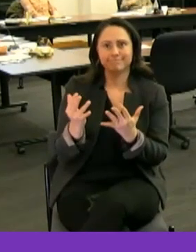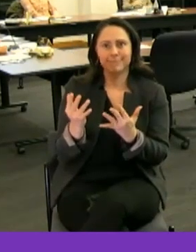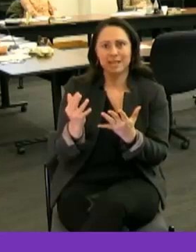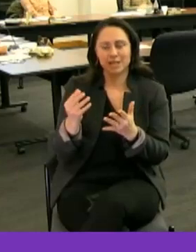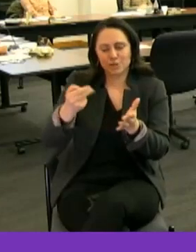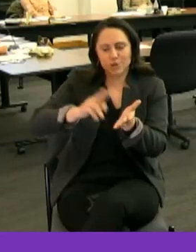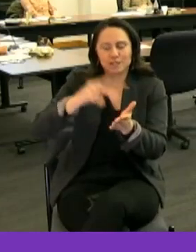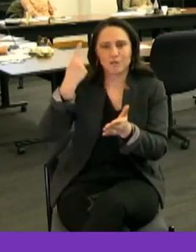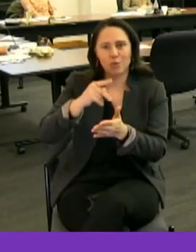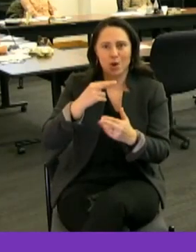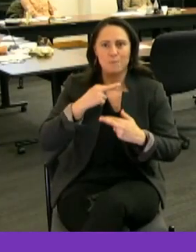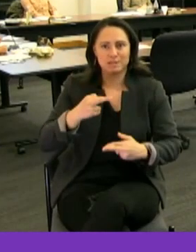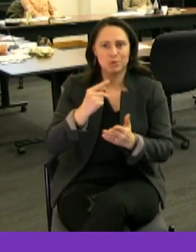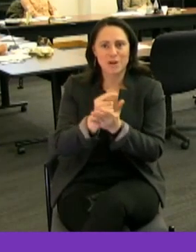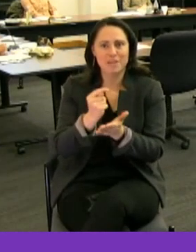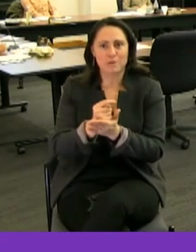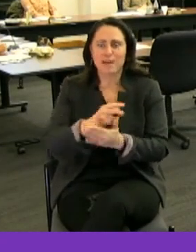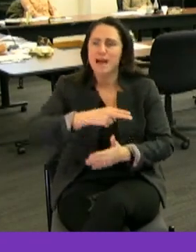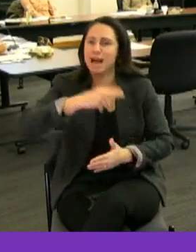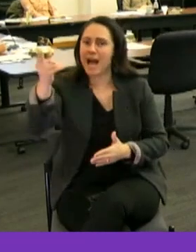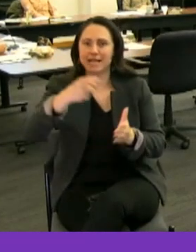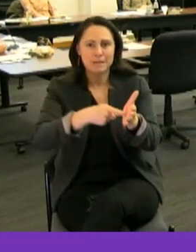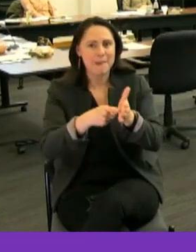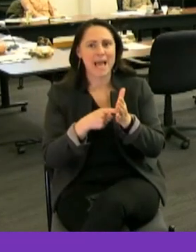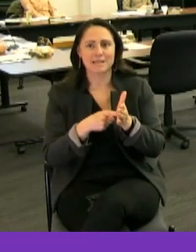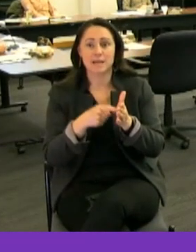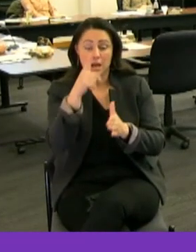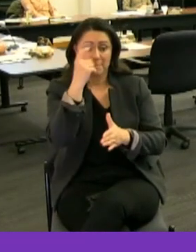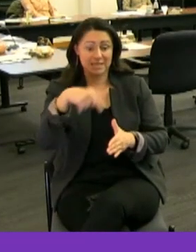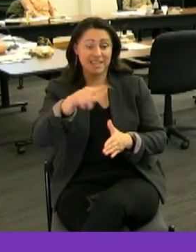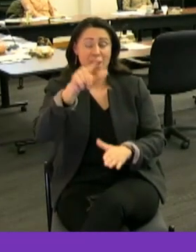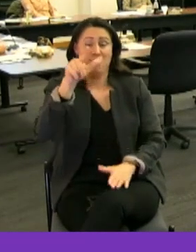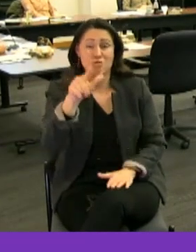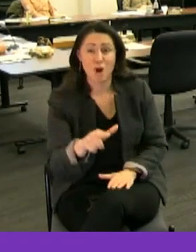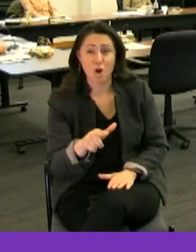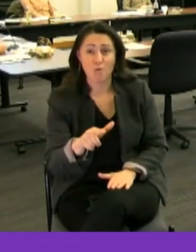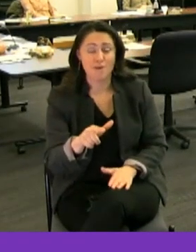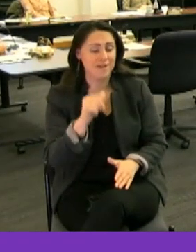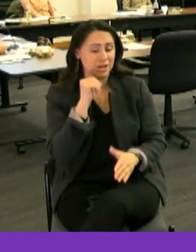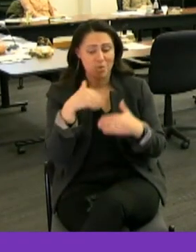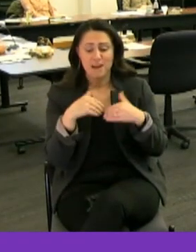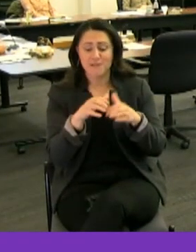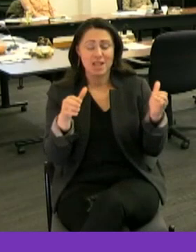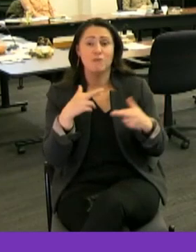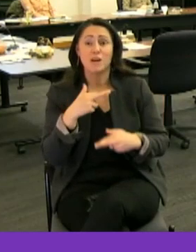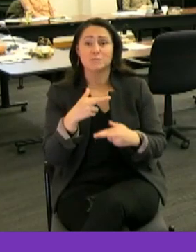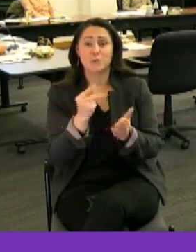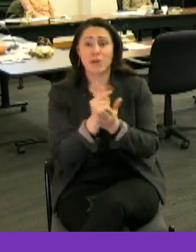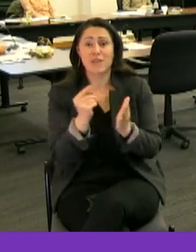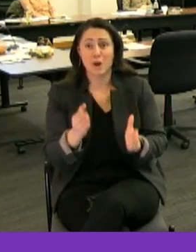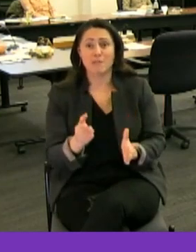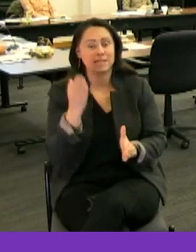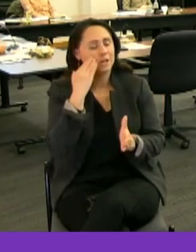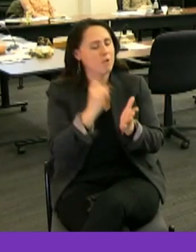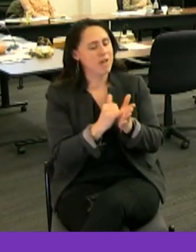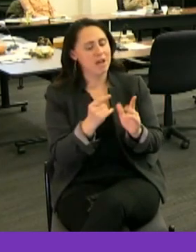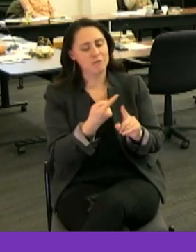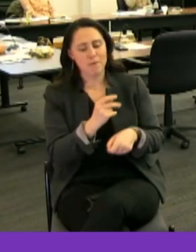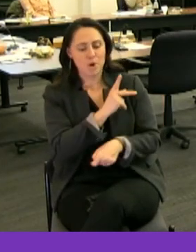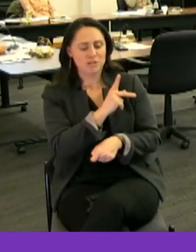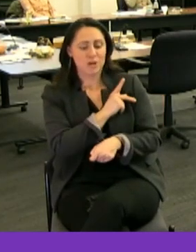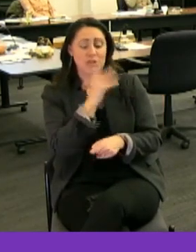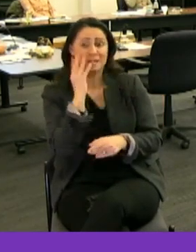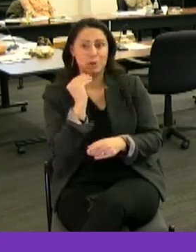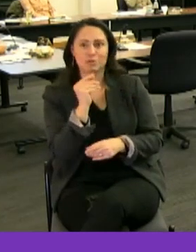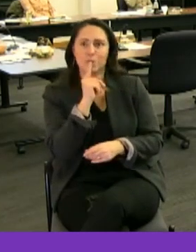it. So it's a high demand. Right. Because they are low on respiratory therapists. And I know that from personal experience